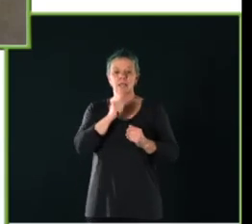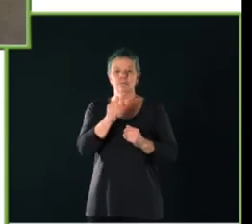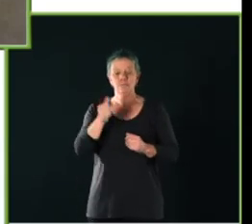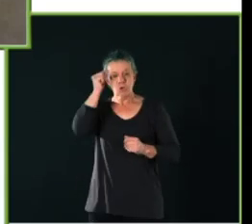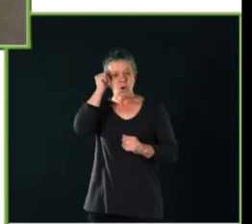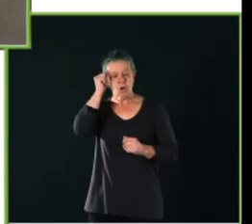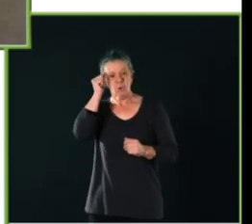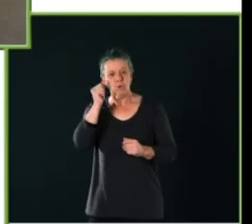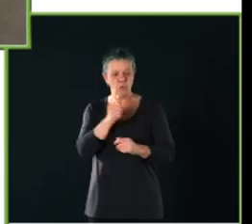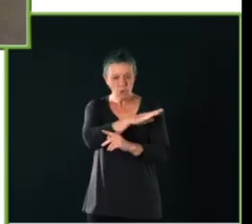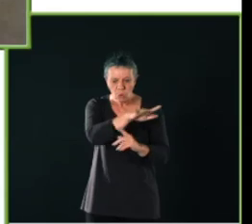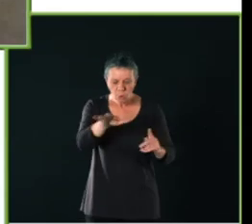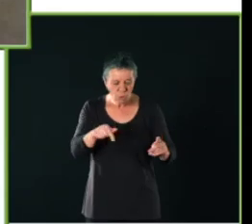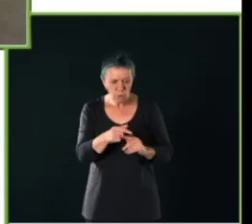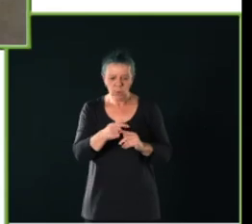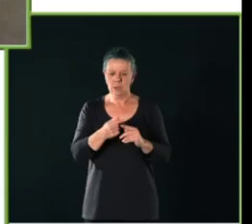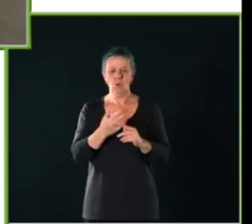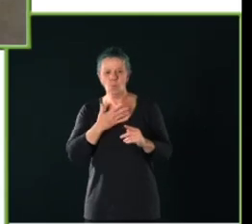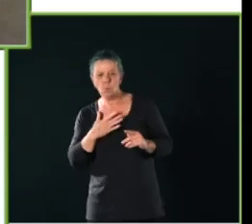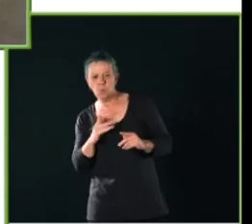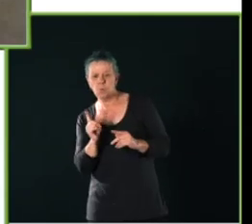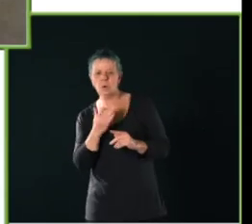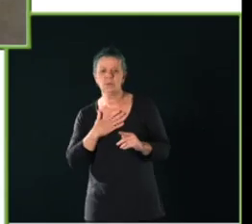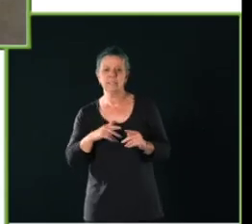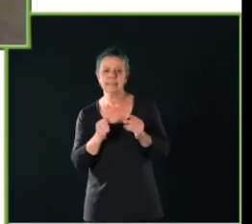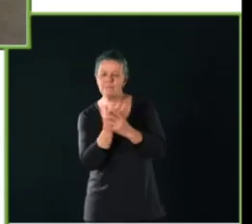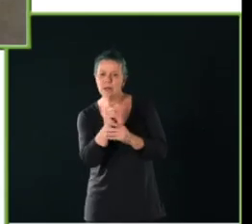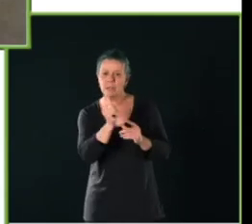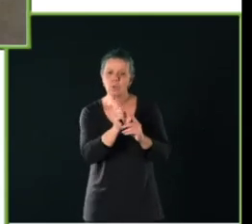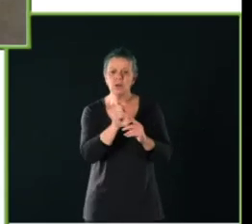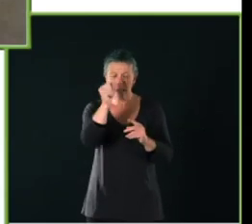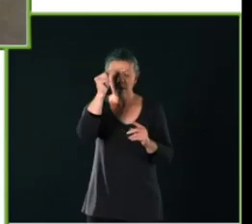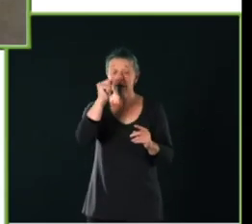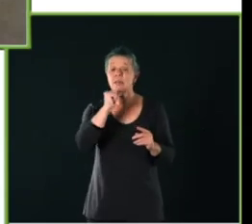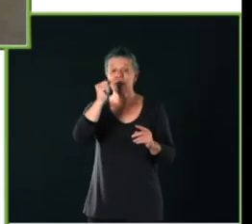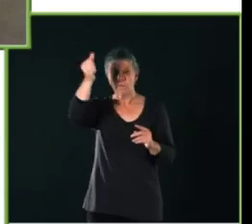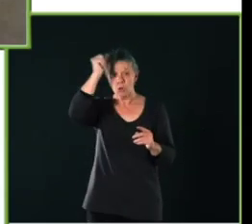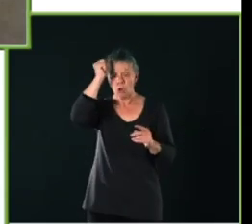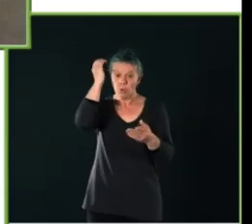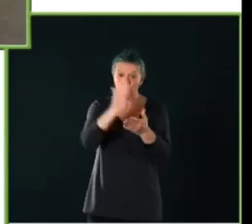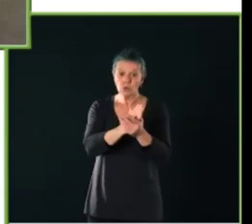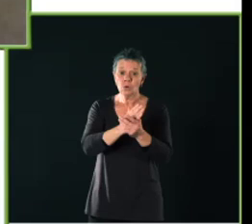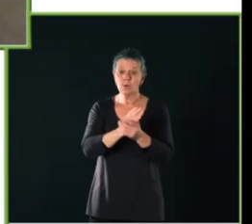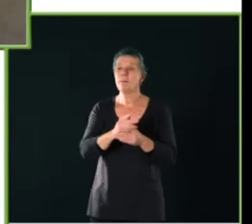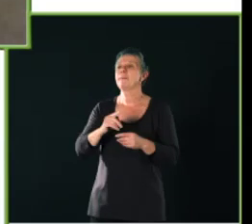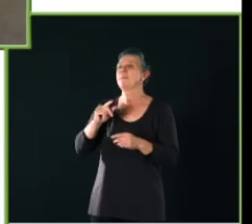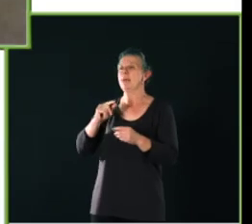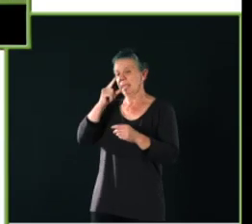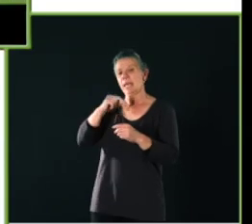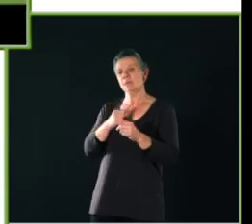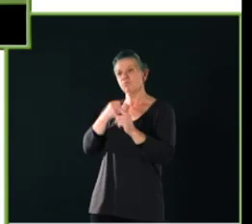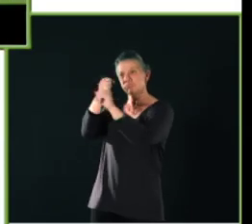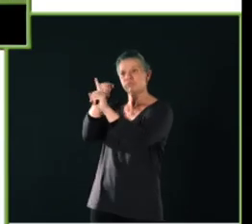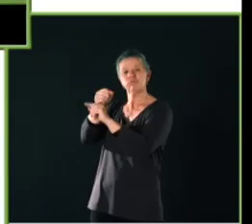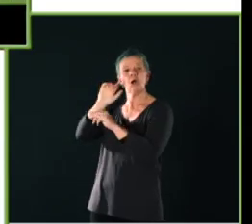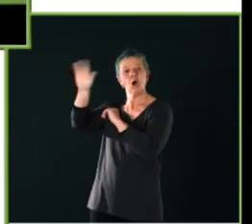what kind of development we're after. It's also up to us to build a place where young people are engaged